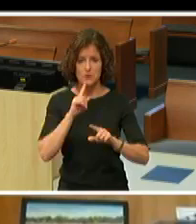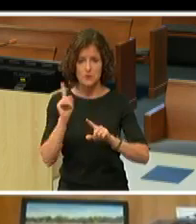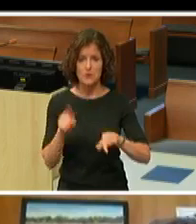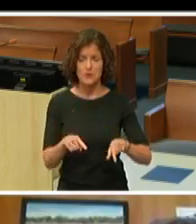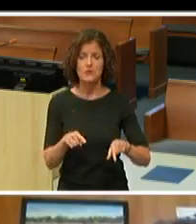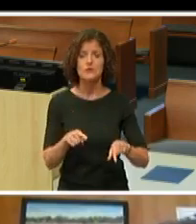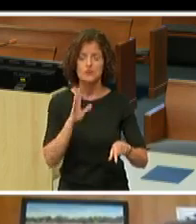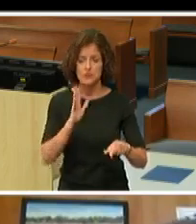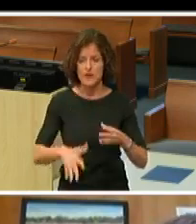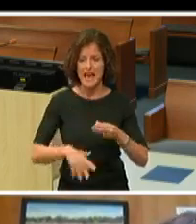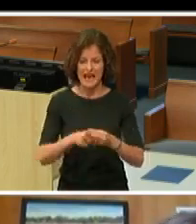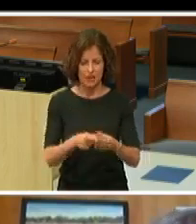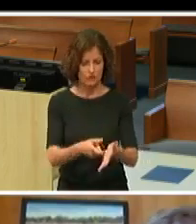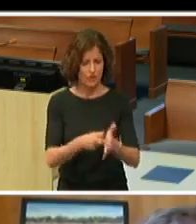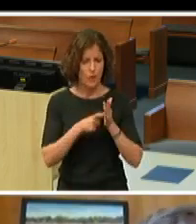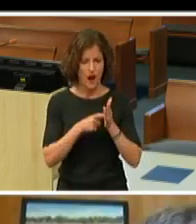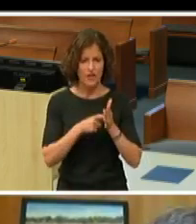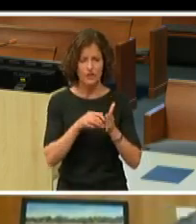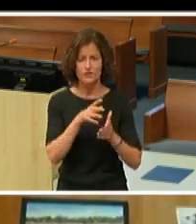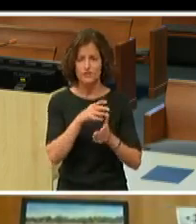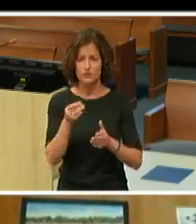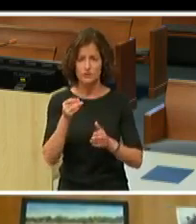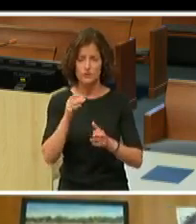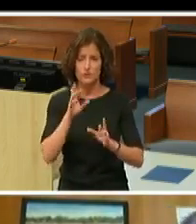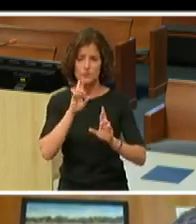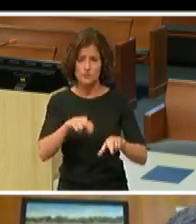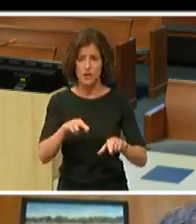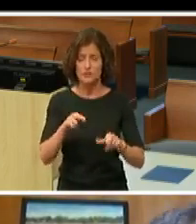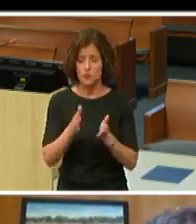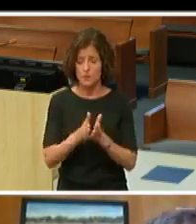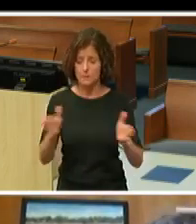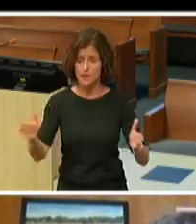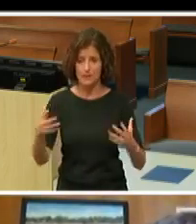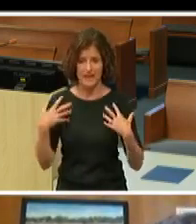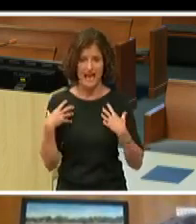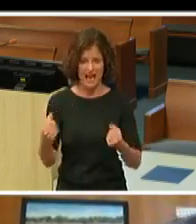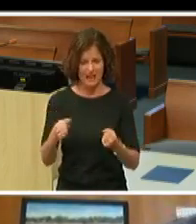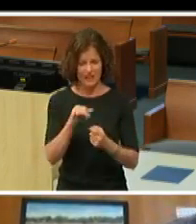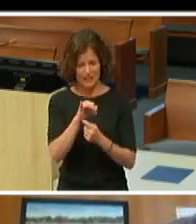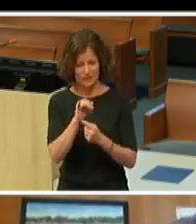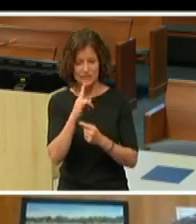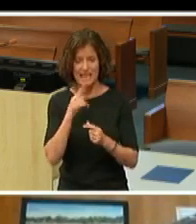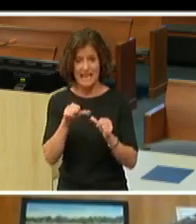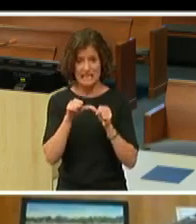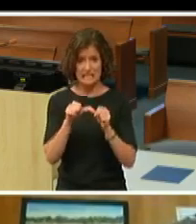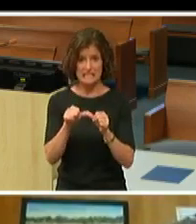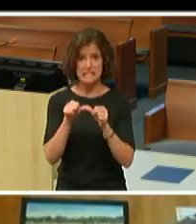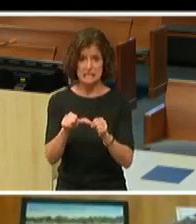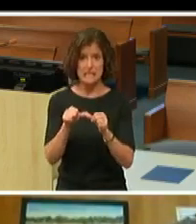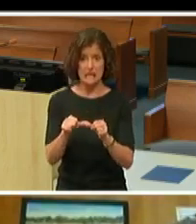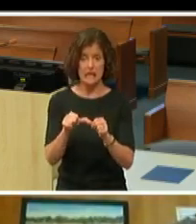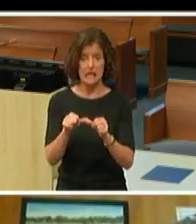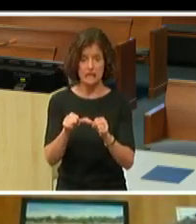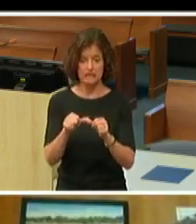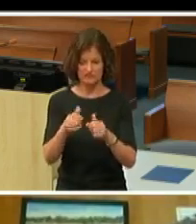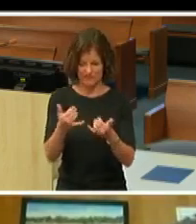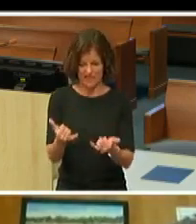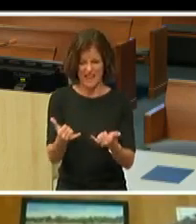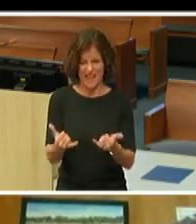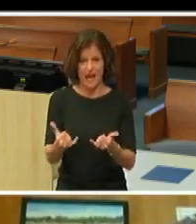you added required in response to public health. I think if you just said existing construction and struck the rest of